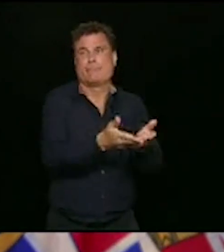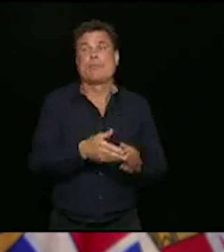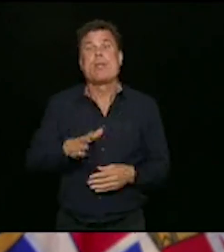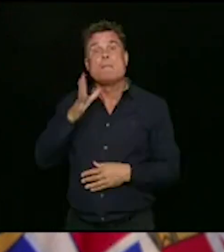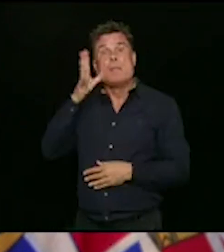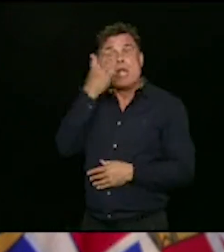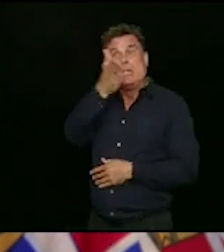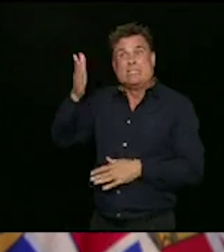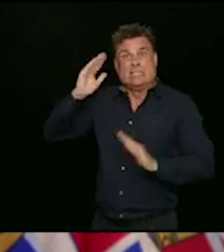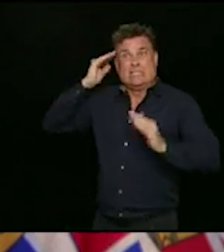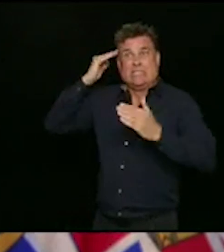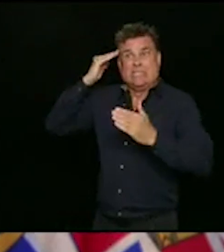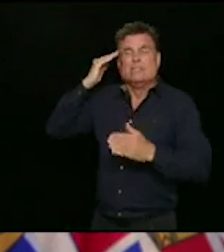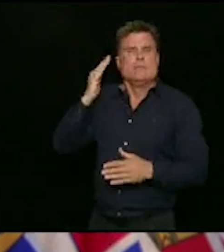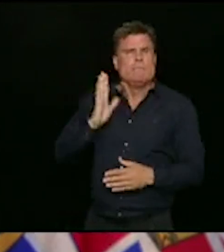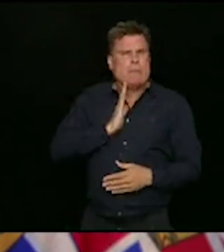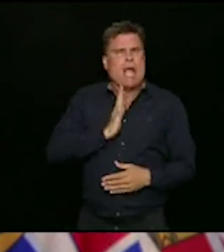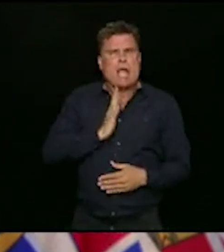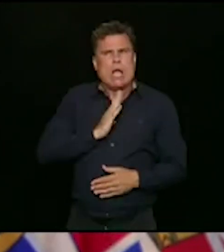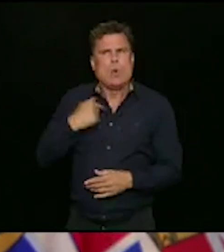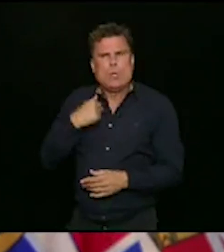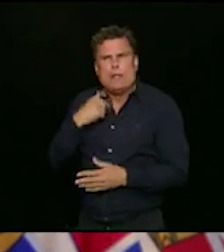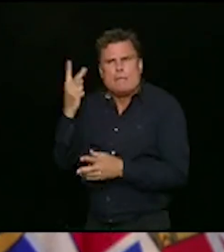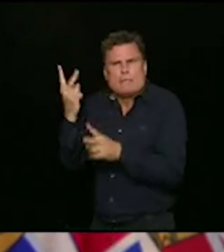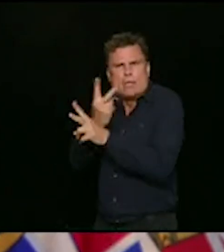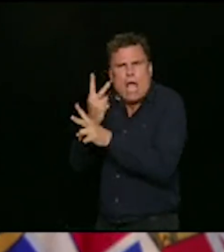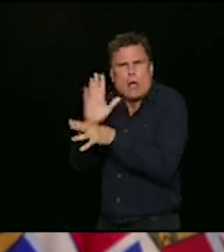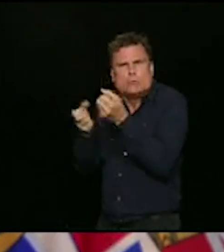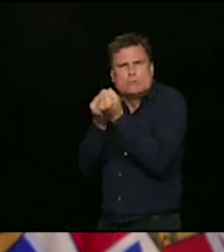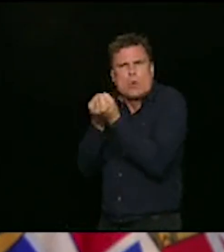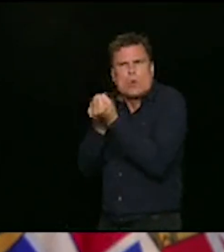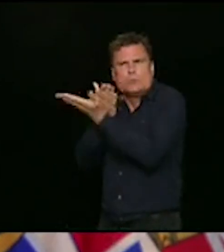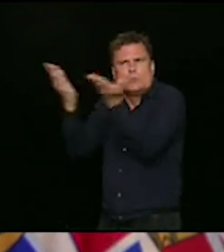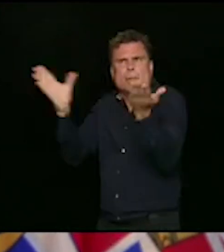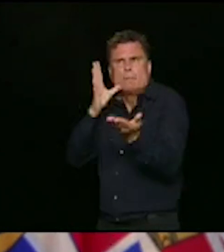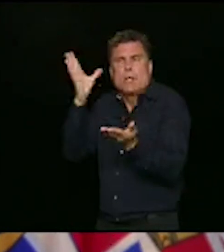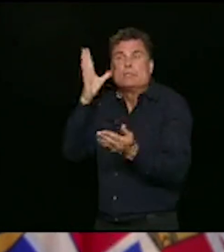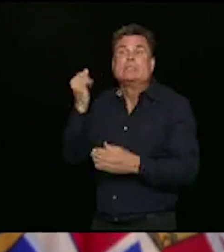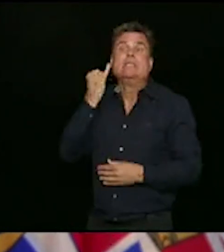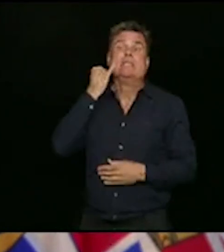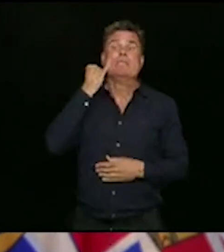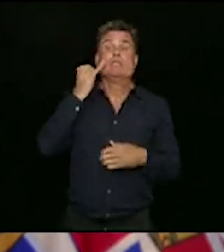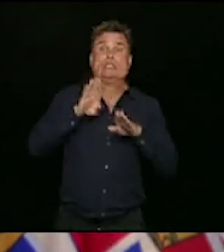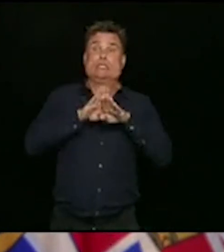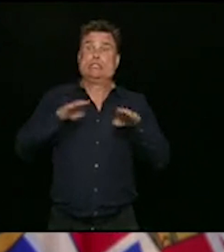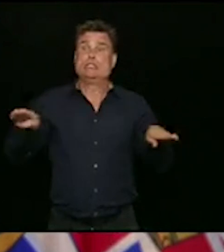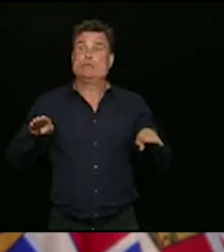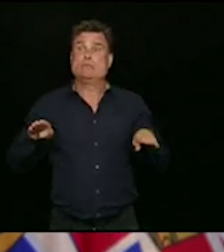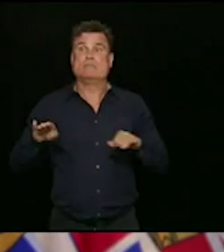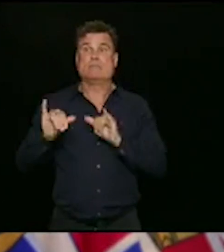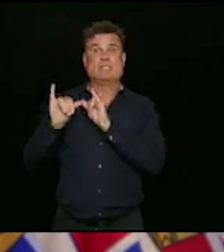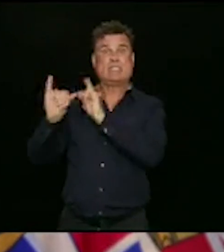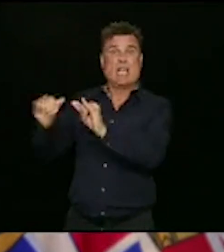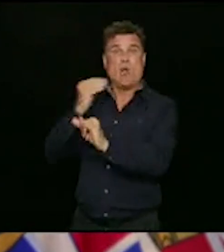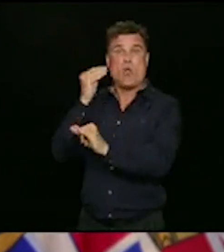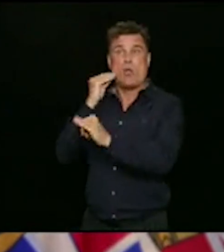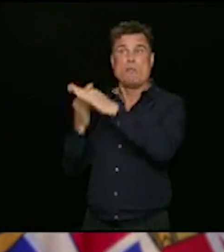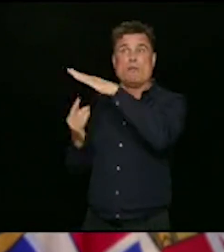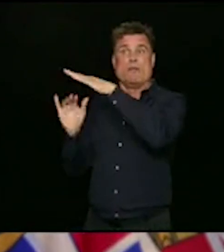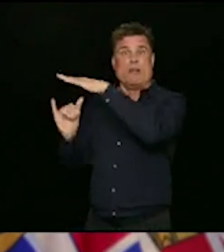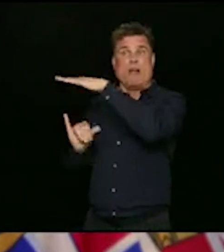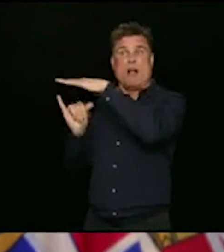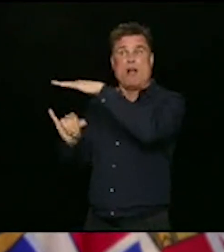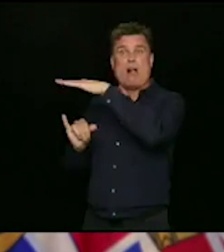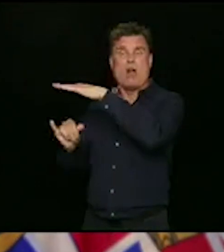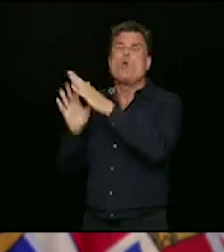way to make happen in a way that supports them. We know that some children will fall behind and will never catch up, and this will affect them for